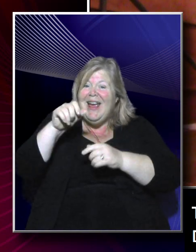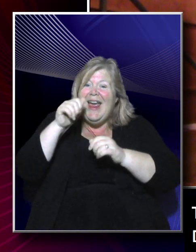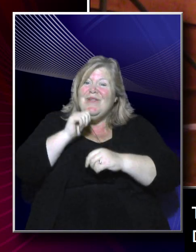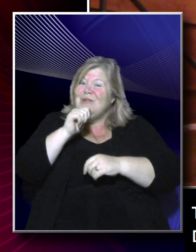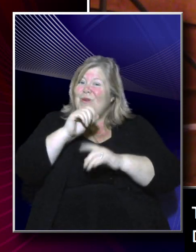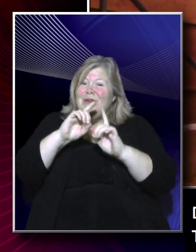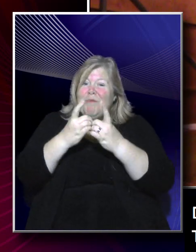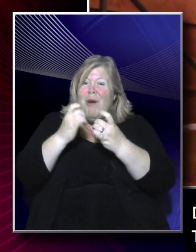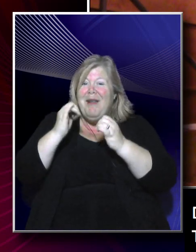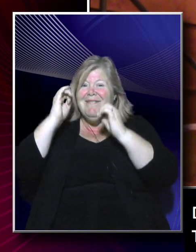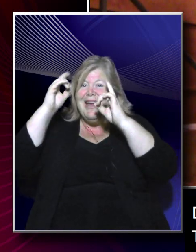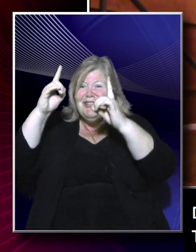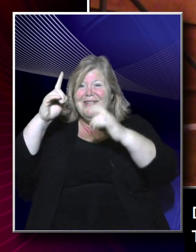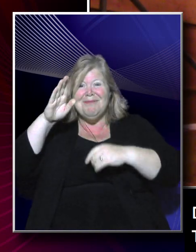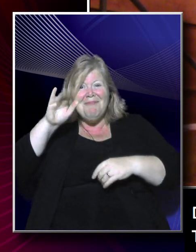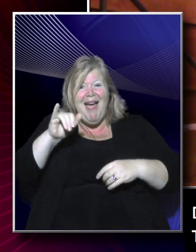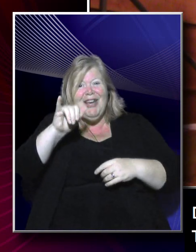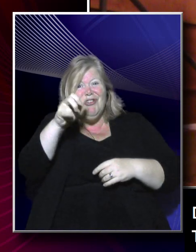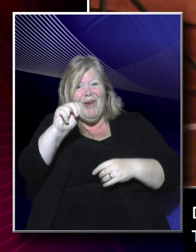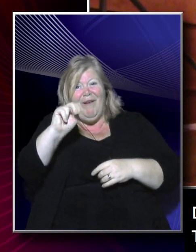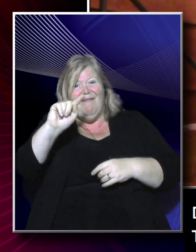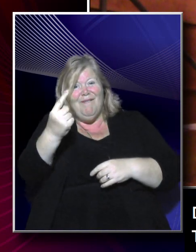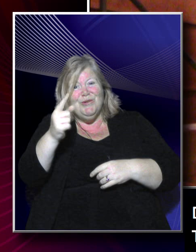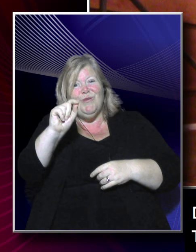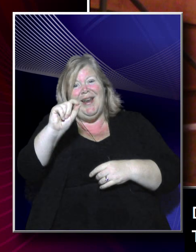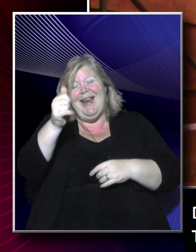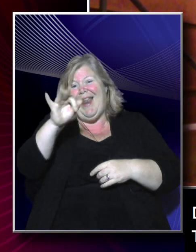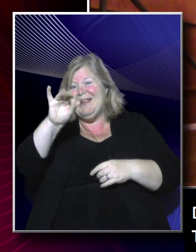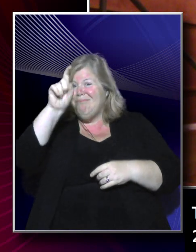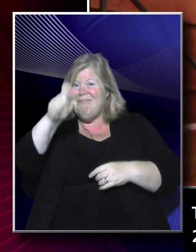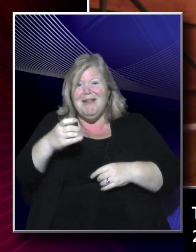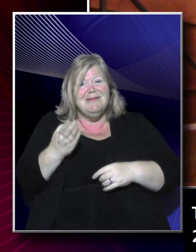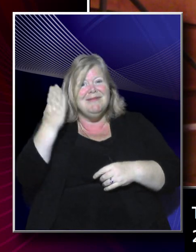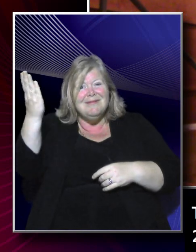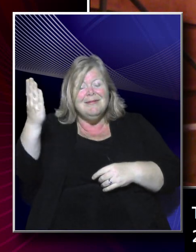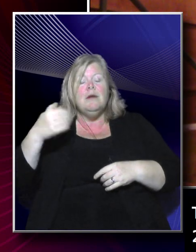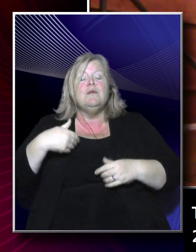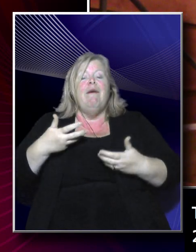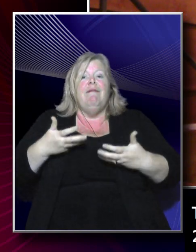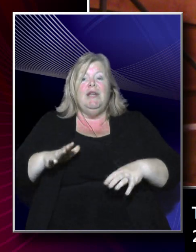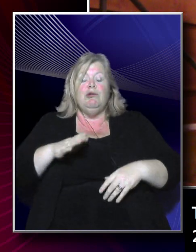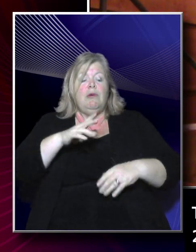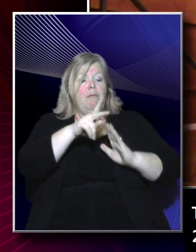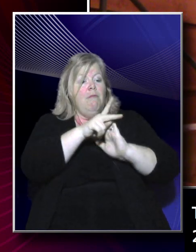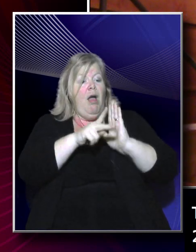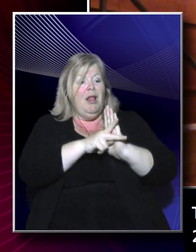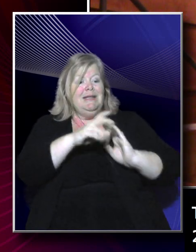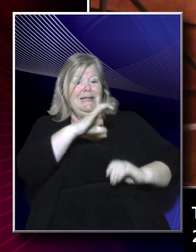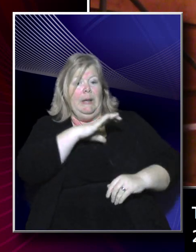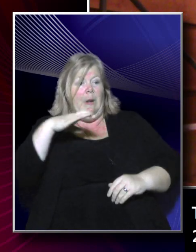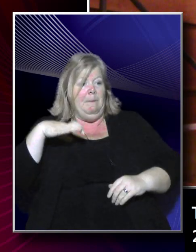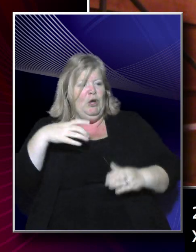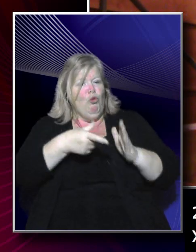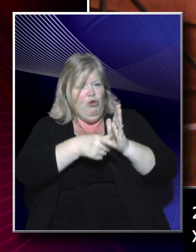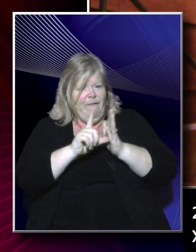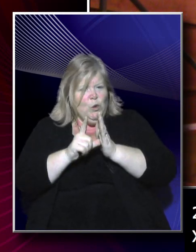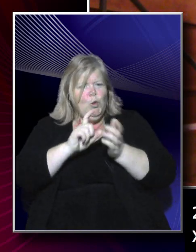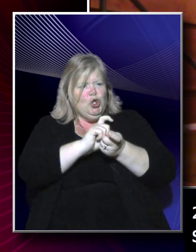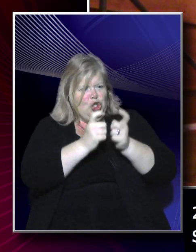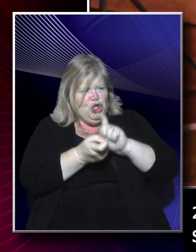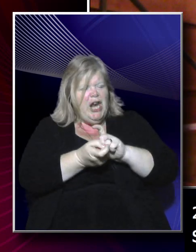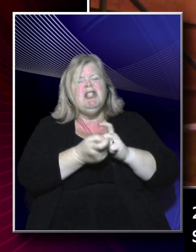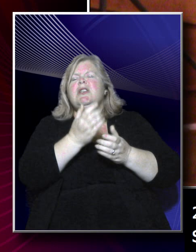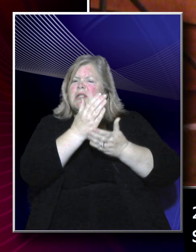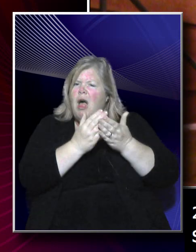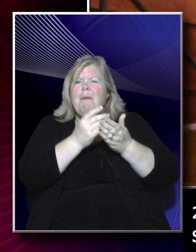1st, 2019. The changes were forwarded to the policy subcommittee. there were some questions and some revisions, some